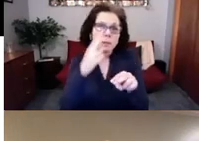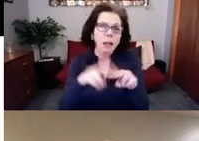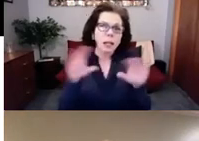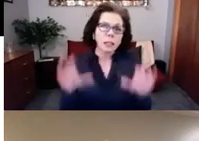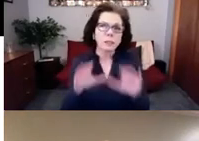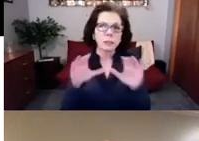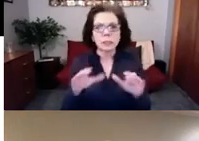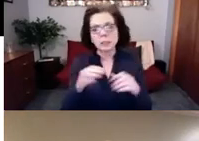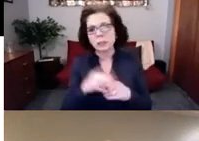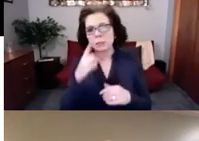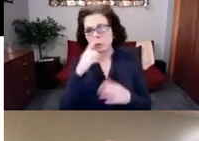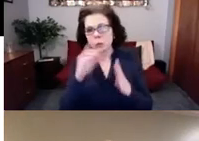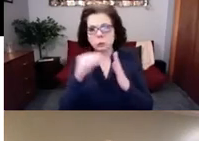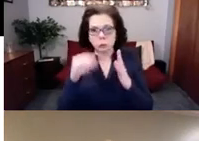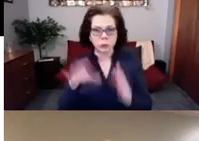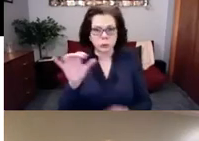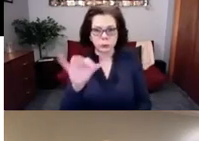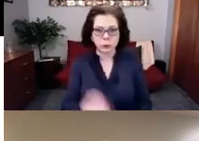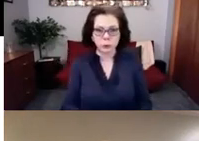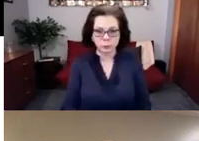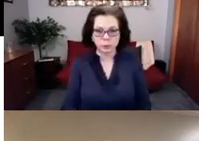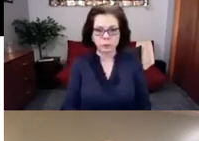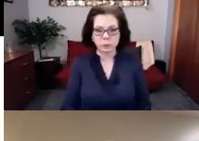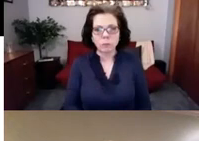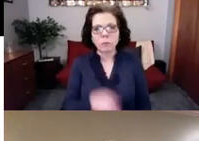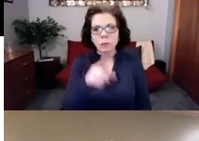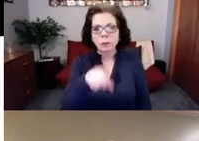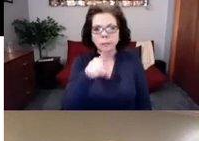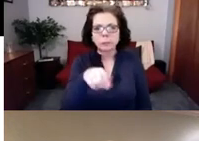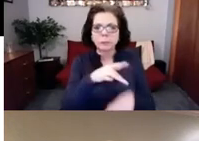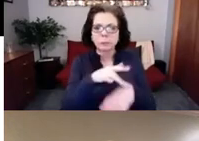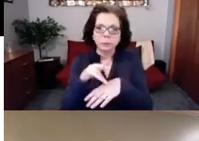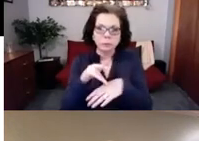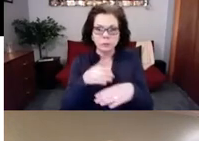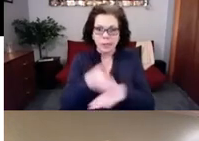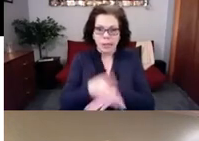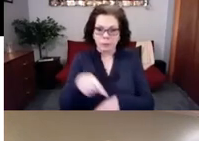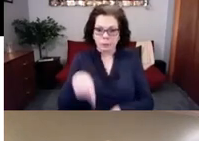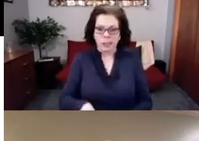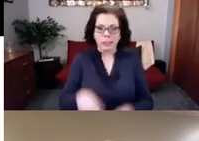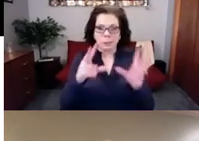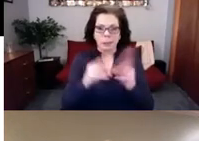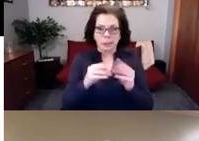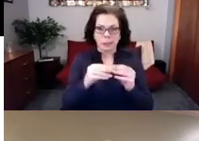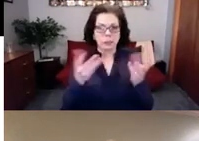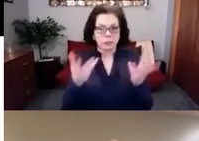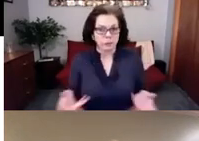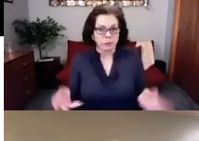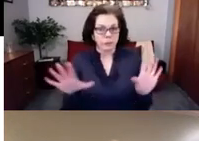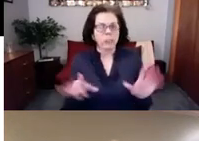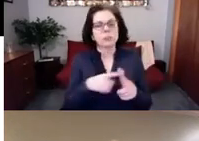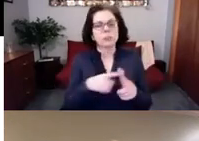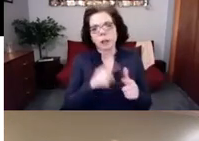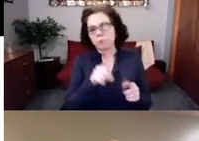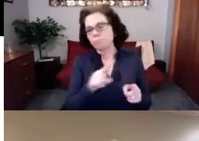for students. So again, these resources will be available after this presentation, and hopefully you have an opportunity to